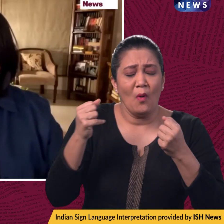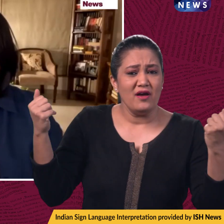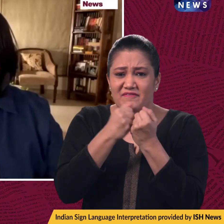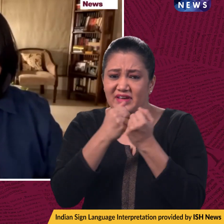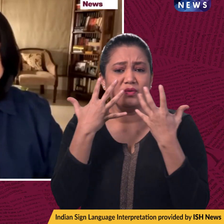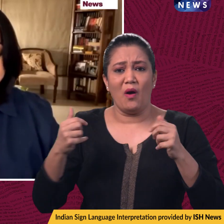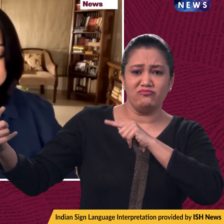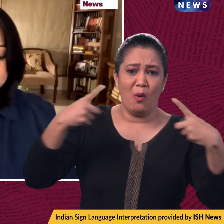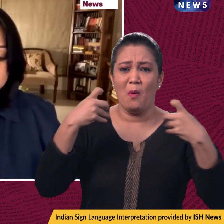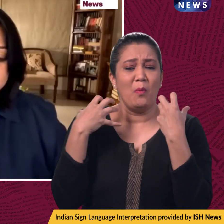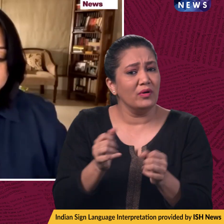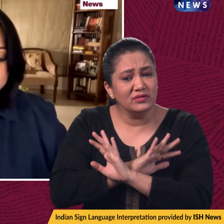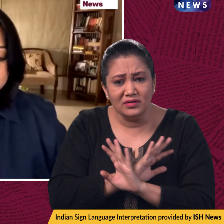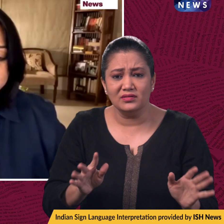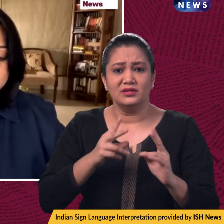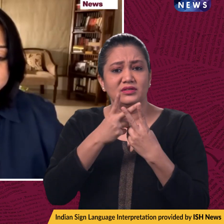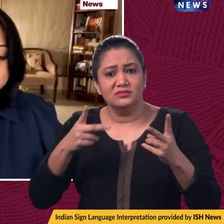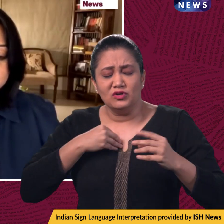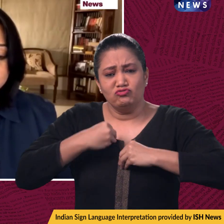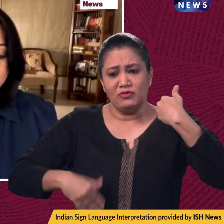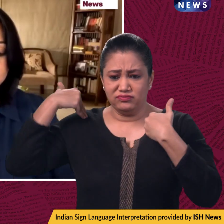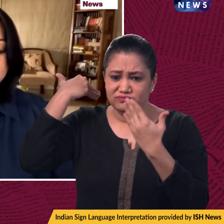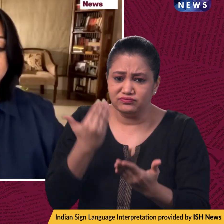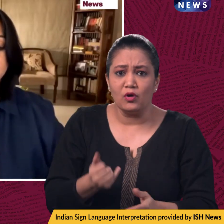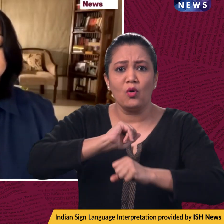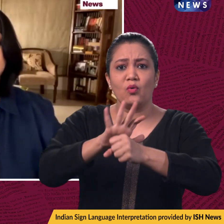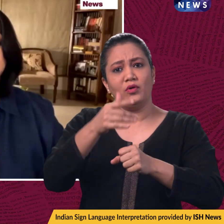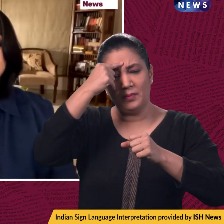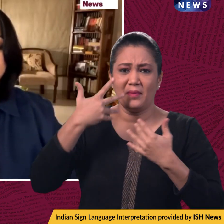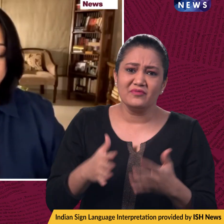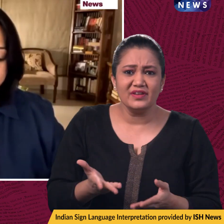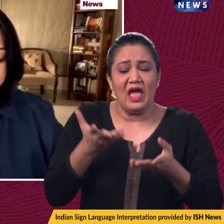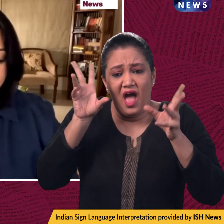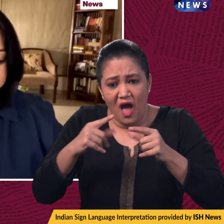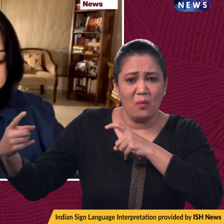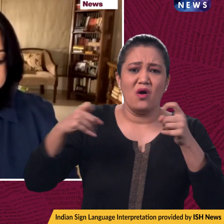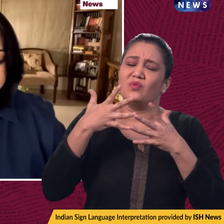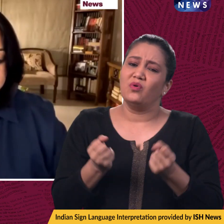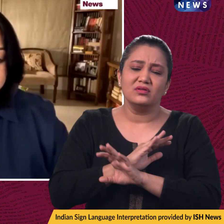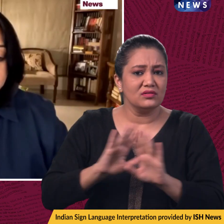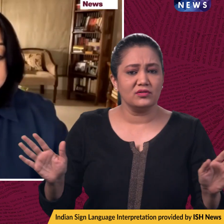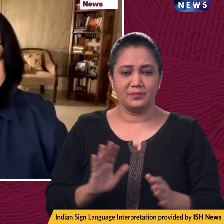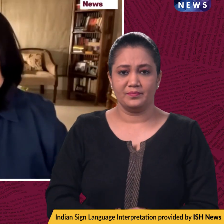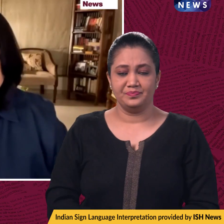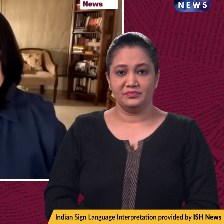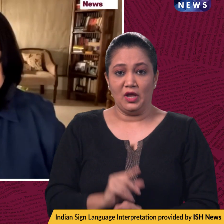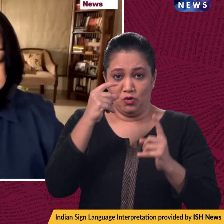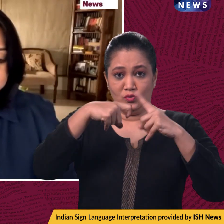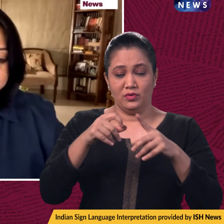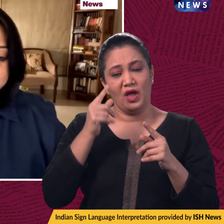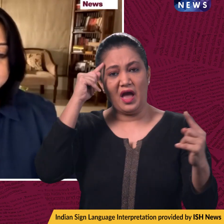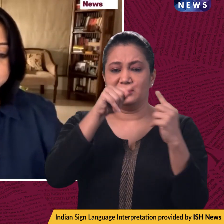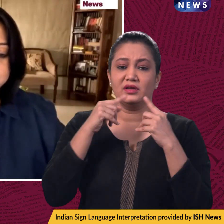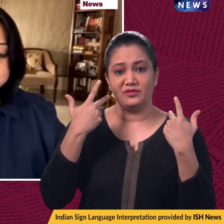wants chaos or instability when nations have already suffered so much because of COVID. Britain